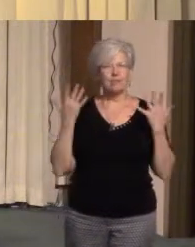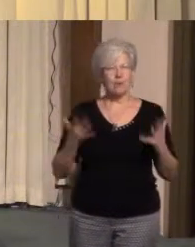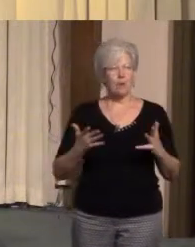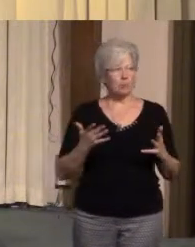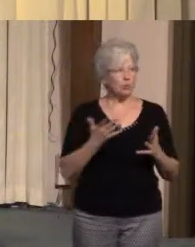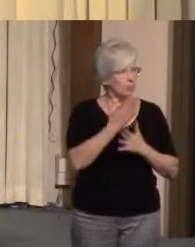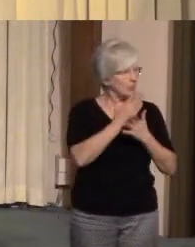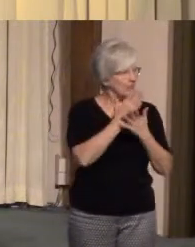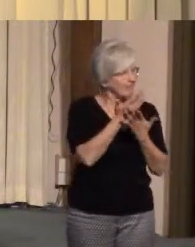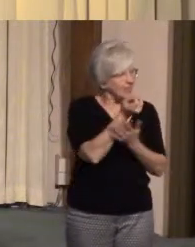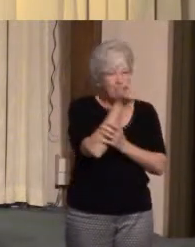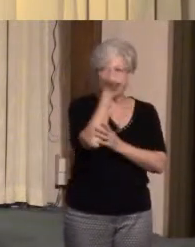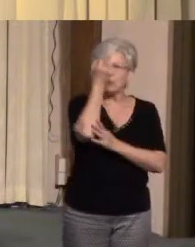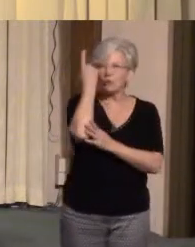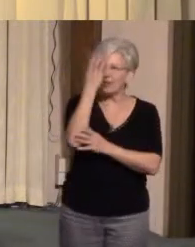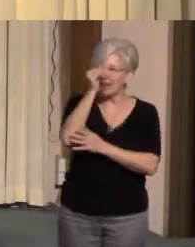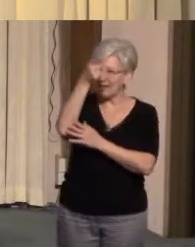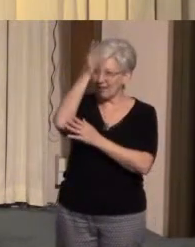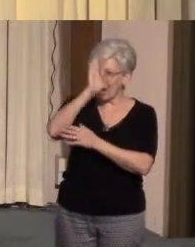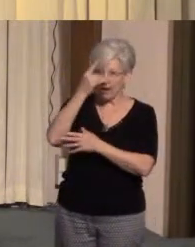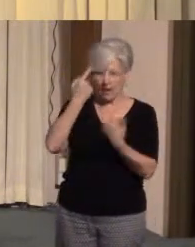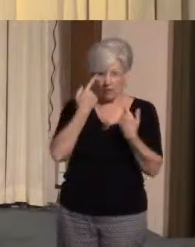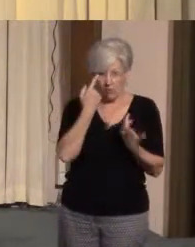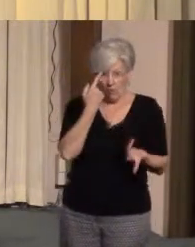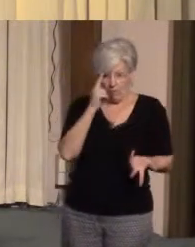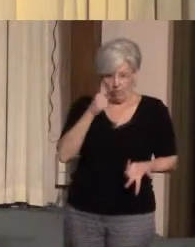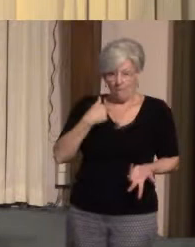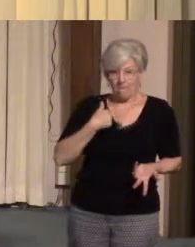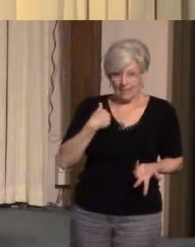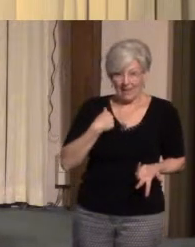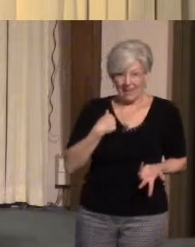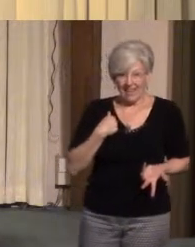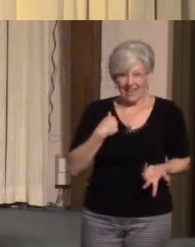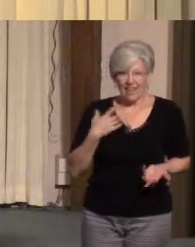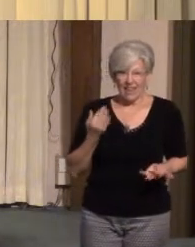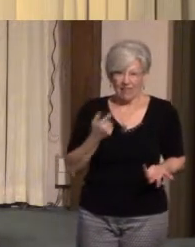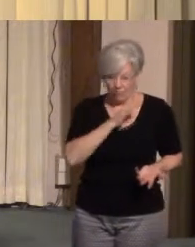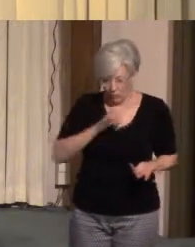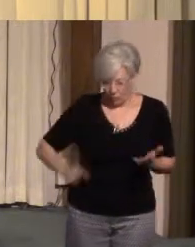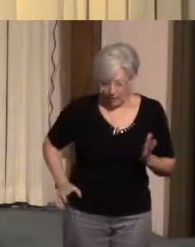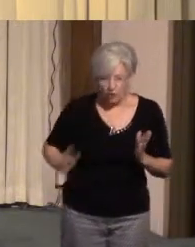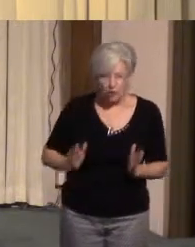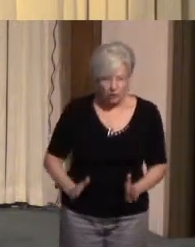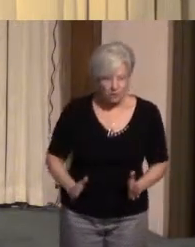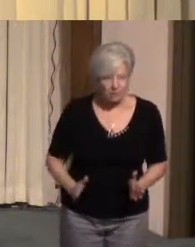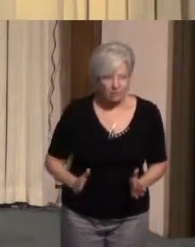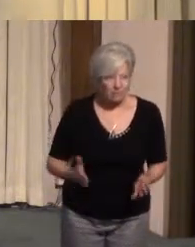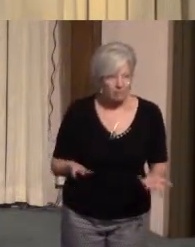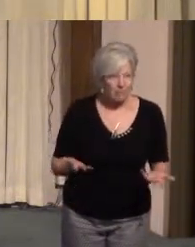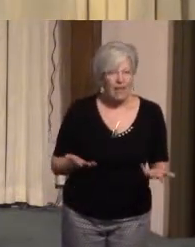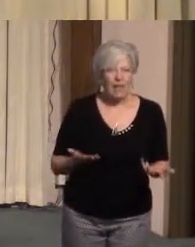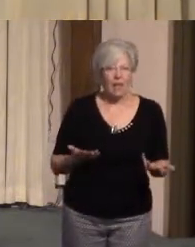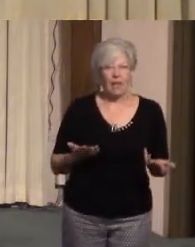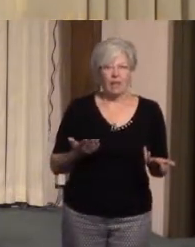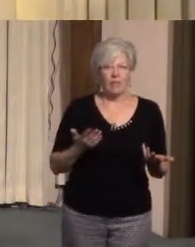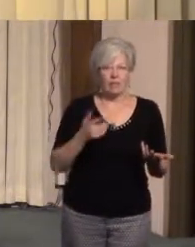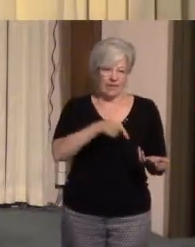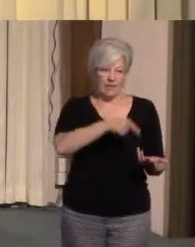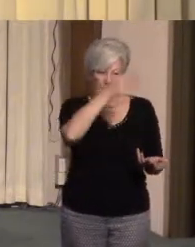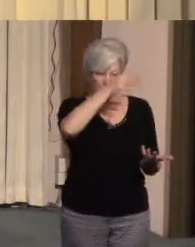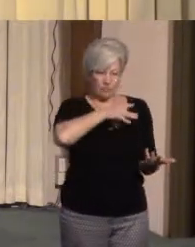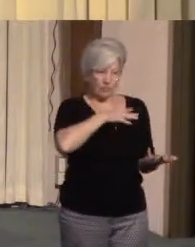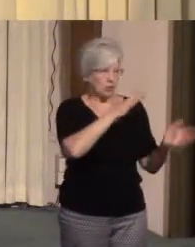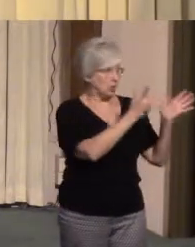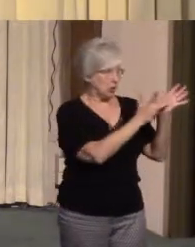some understanding of God, and for me, because I grew up in the Christian tradition, some understanding of this dude named Jesus that worked for